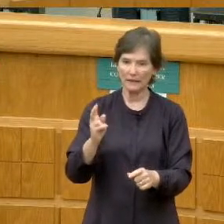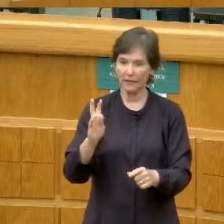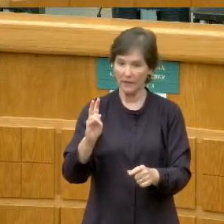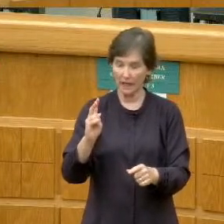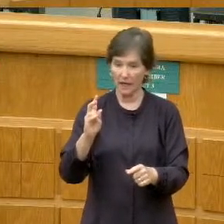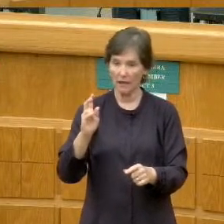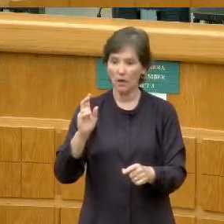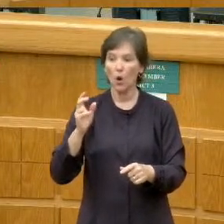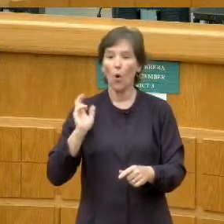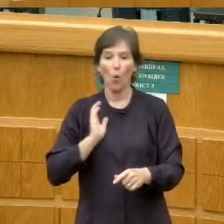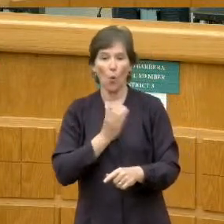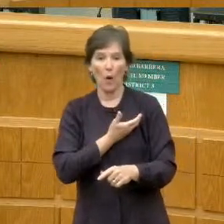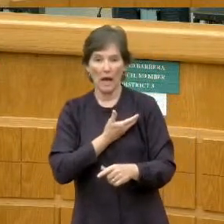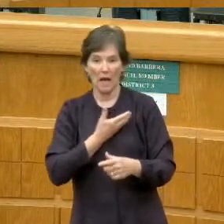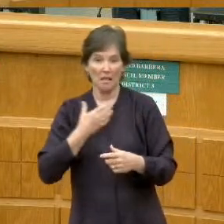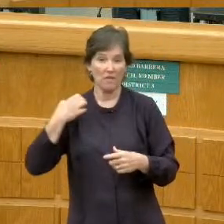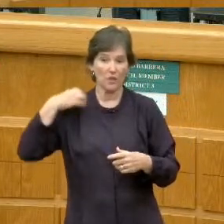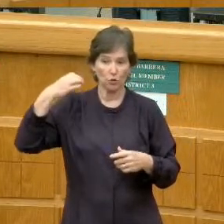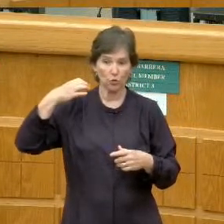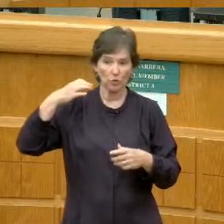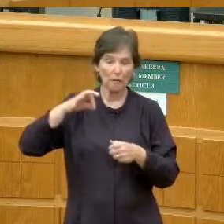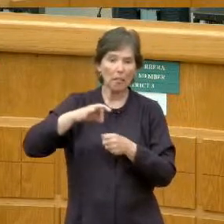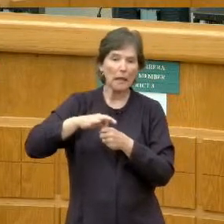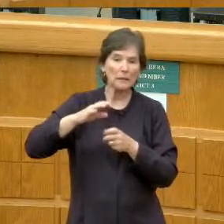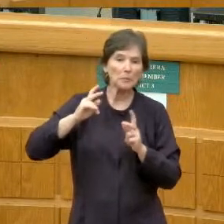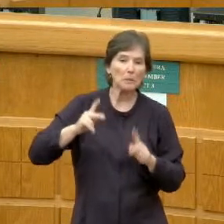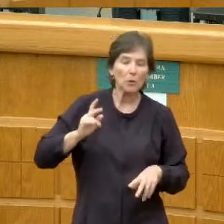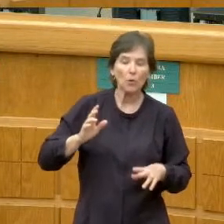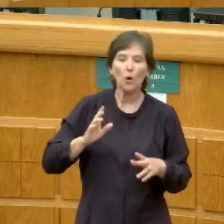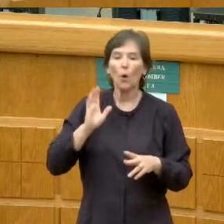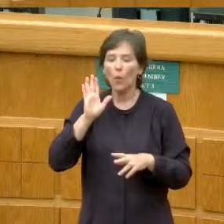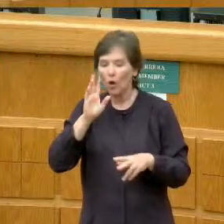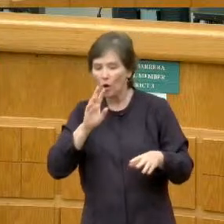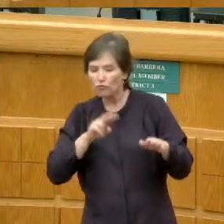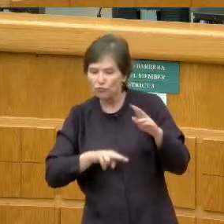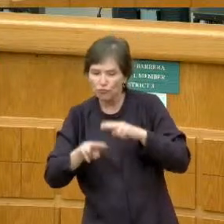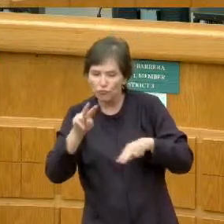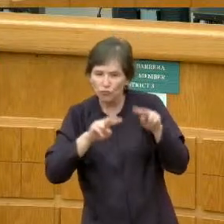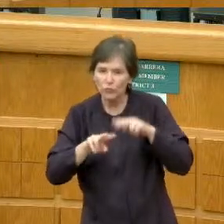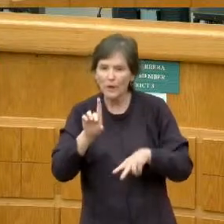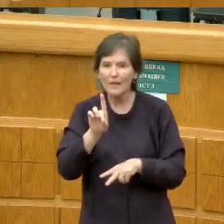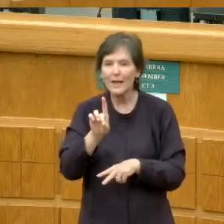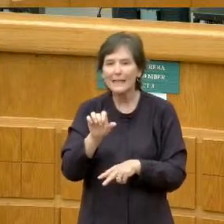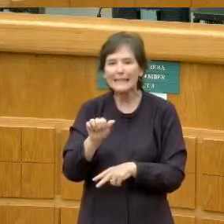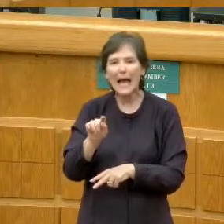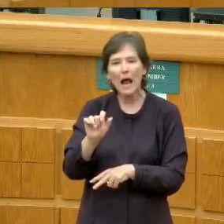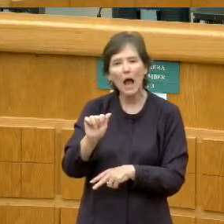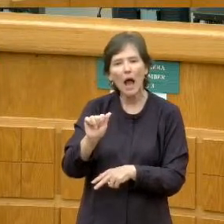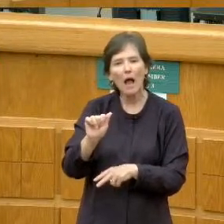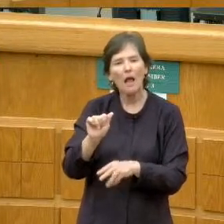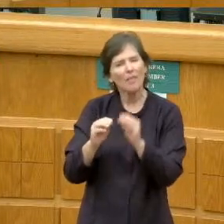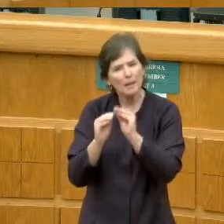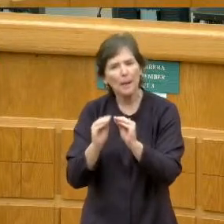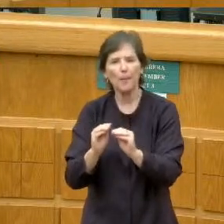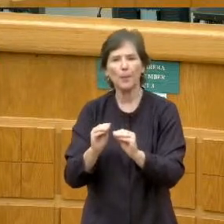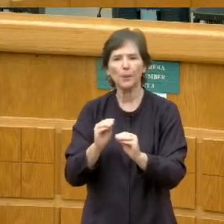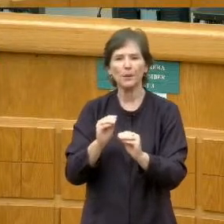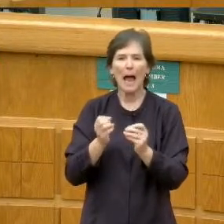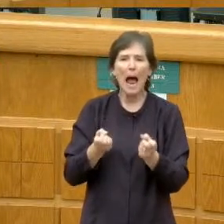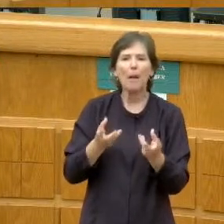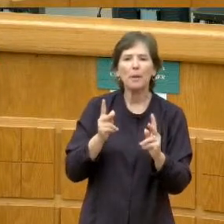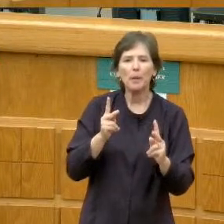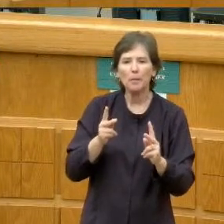working and what is not working. It'll be my lookout point. And I want you to know that we're, in